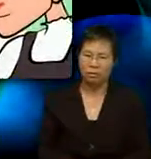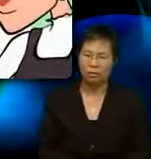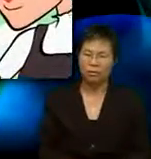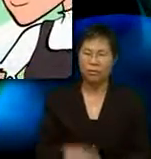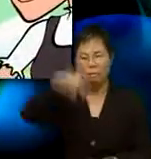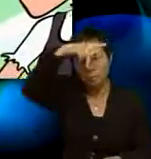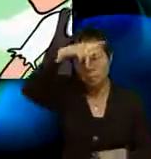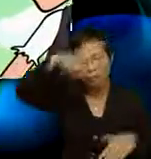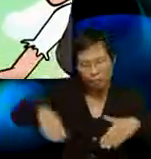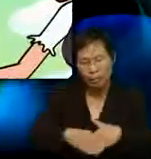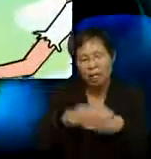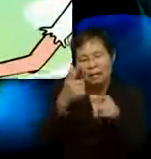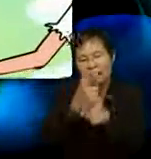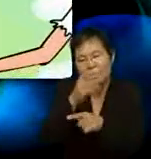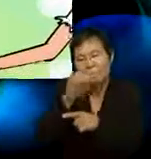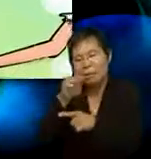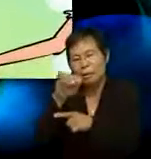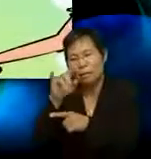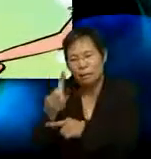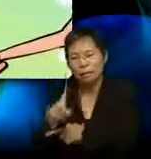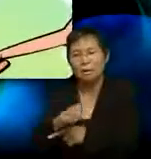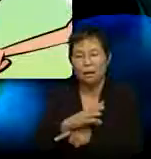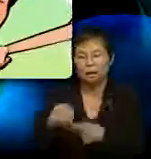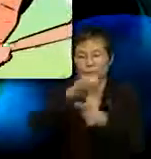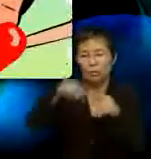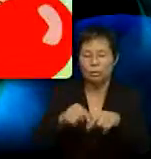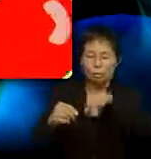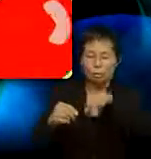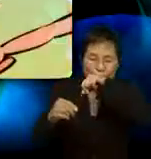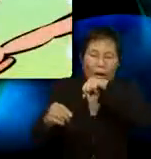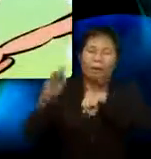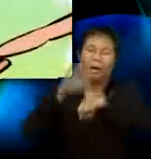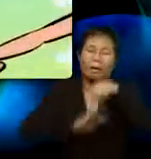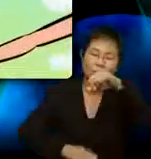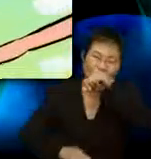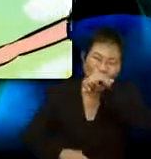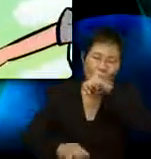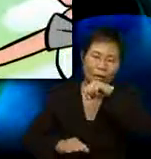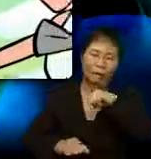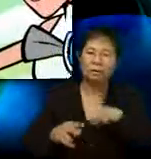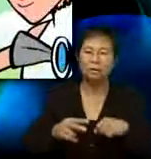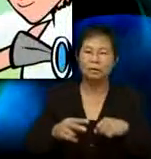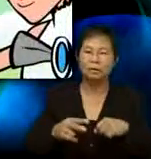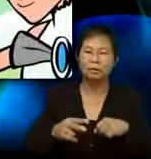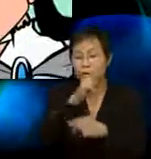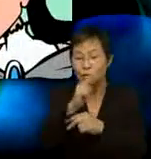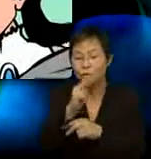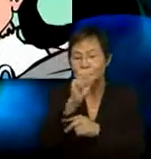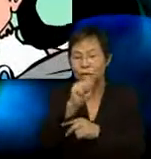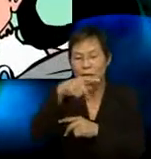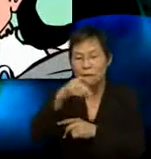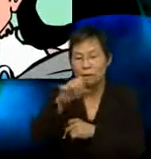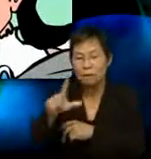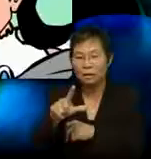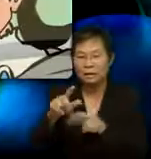The prince married the little mermaid, and when he kissed her hand, the spell of the evil sea witch